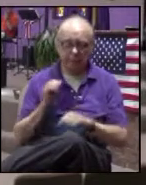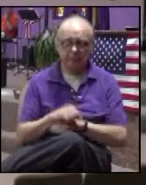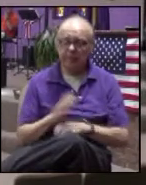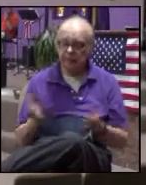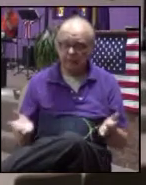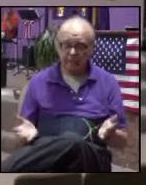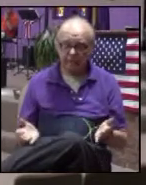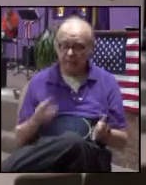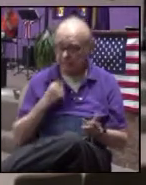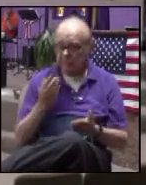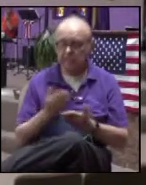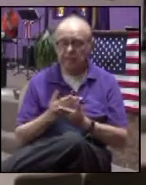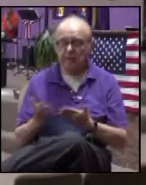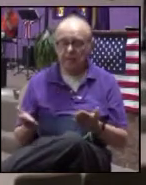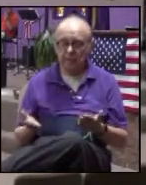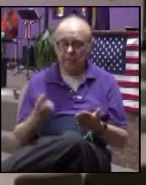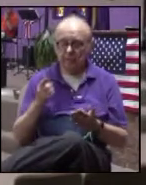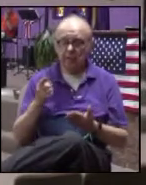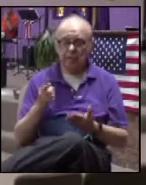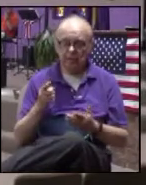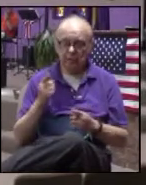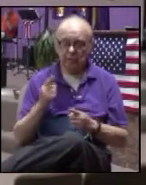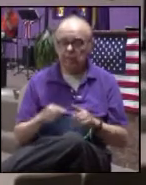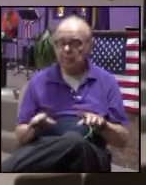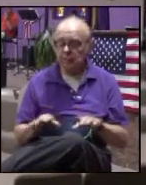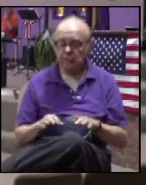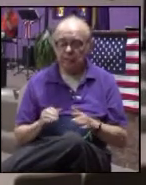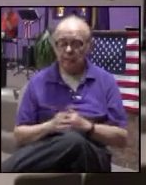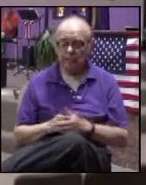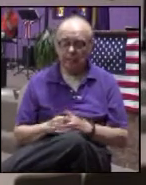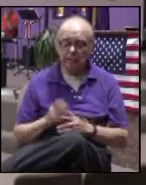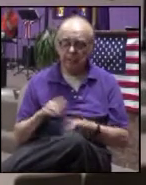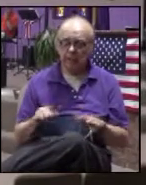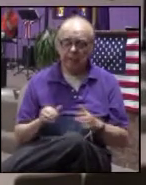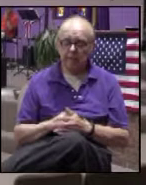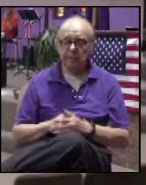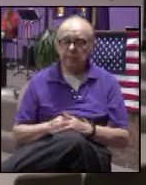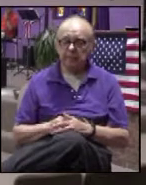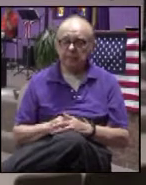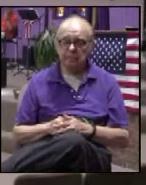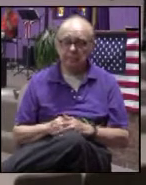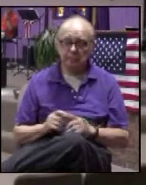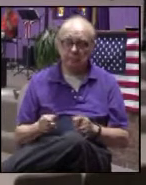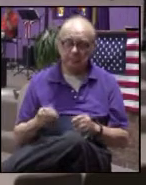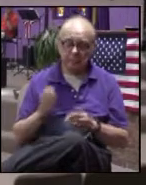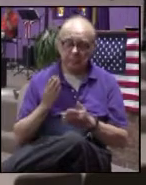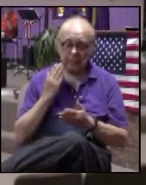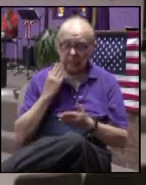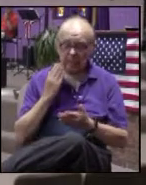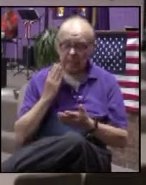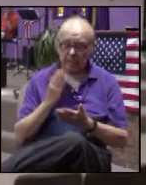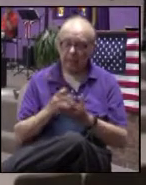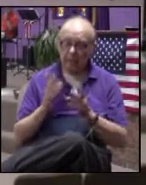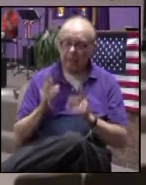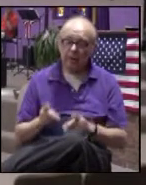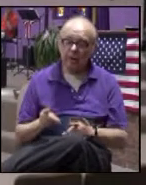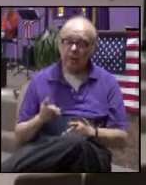something. You can't. You can't do it. But I know someone who can work through you to do